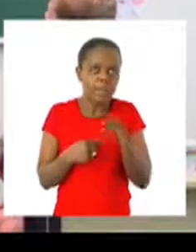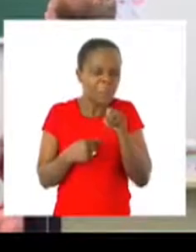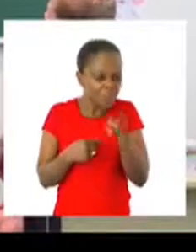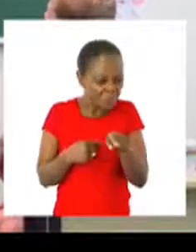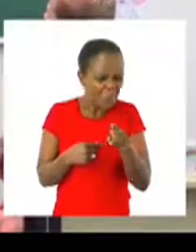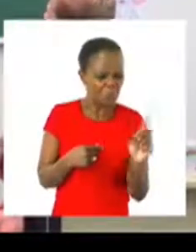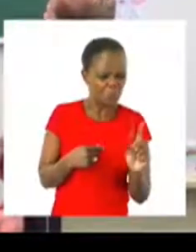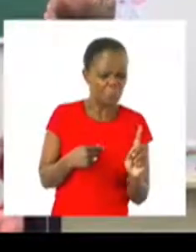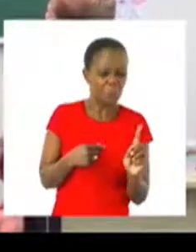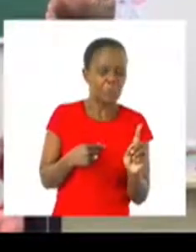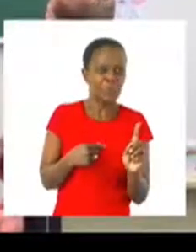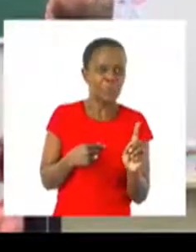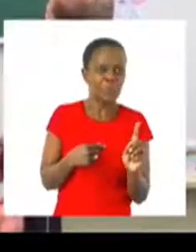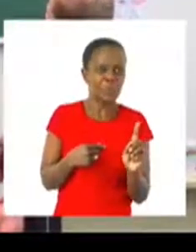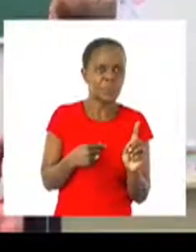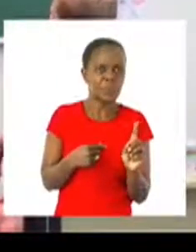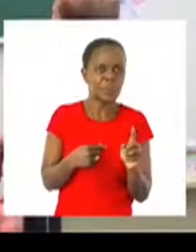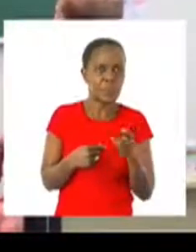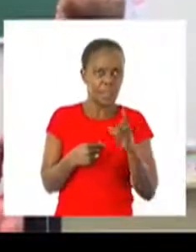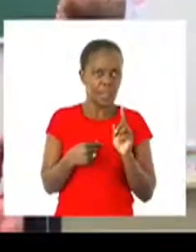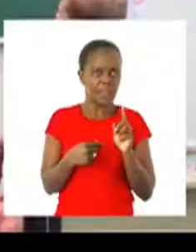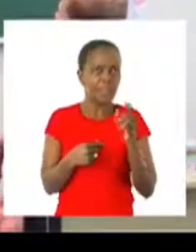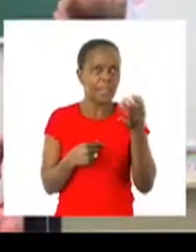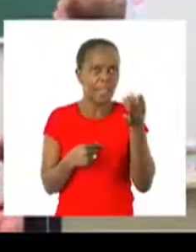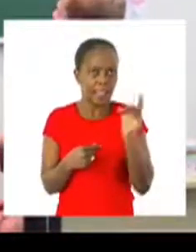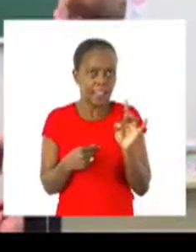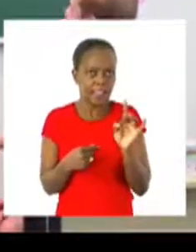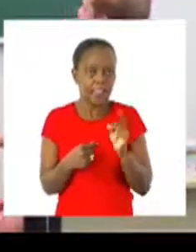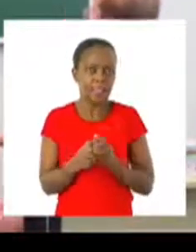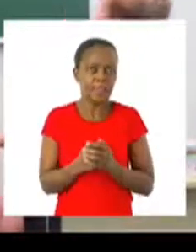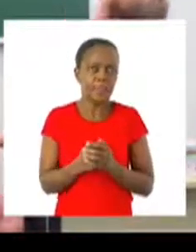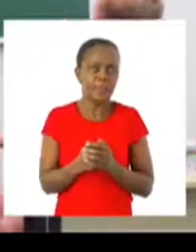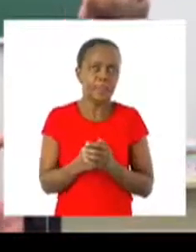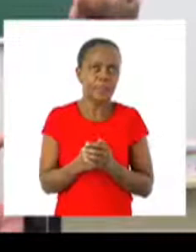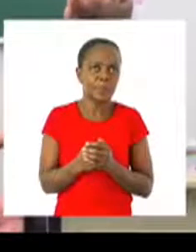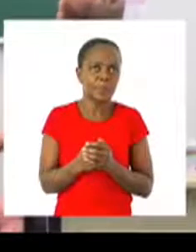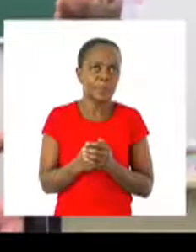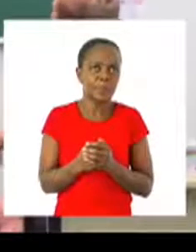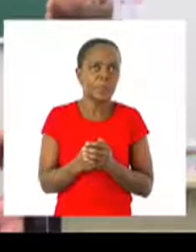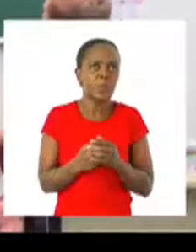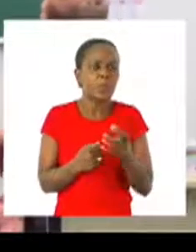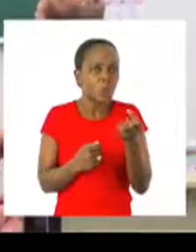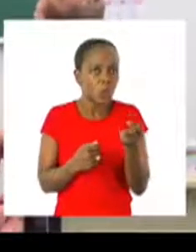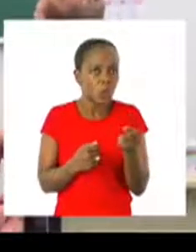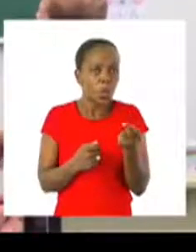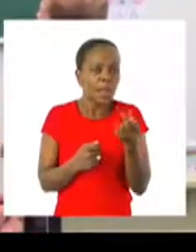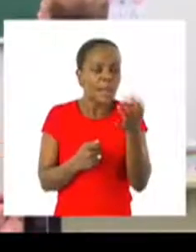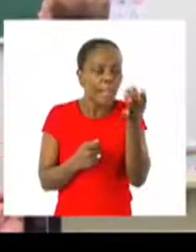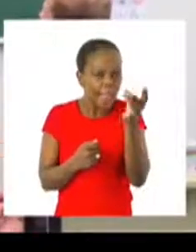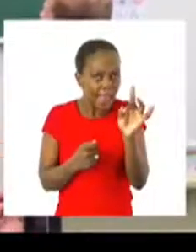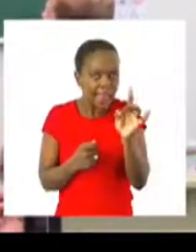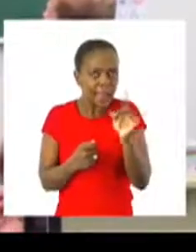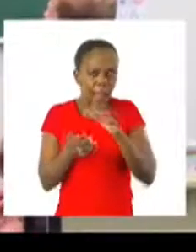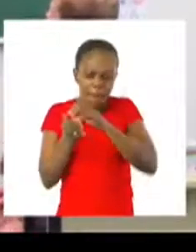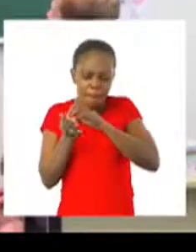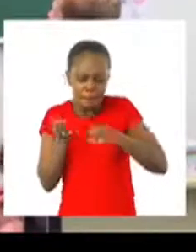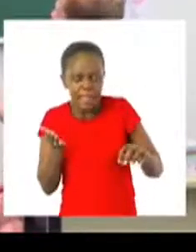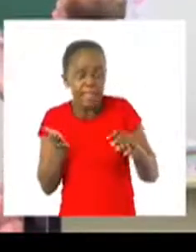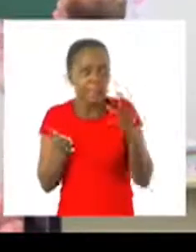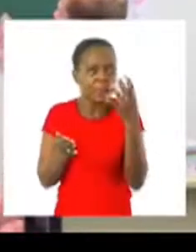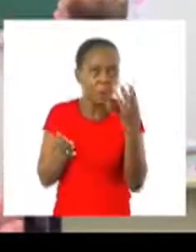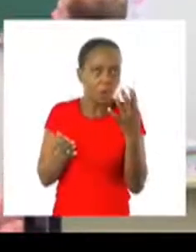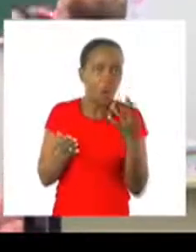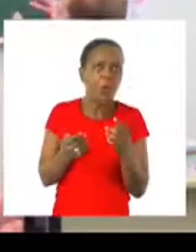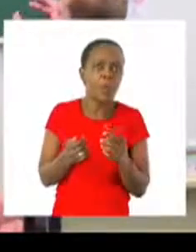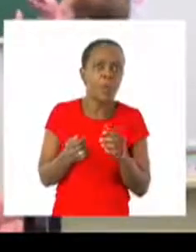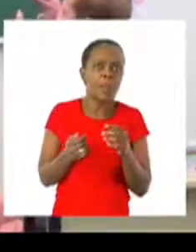know here, and 8. So what are we going to do? We're going to say 8 minus 4. Let's do